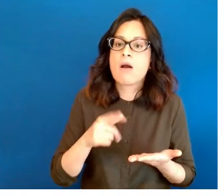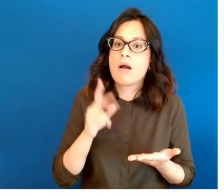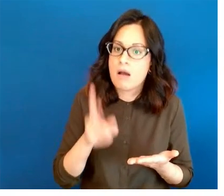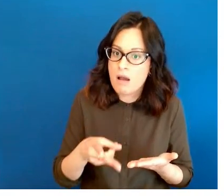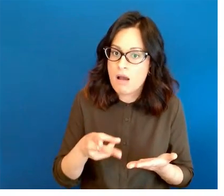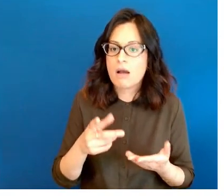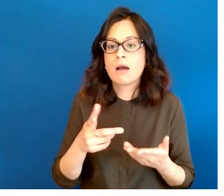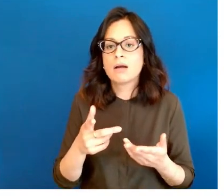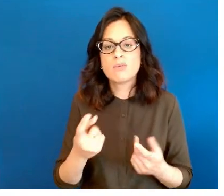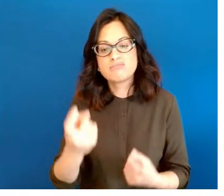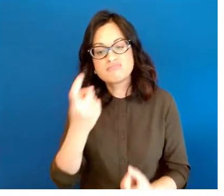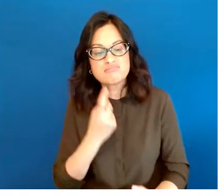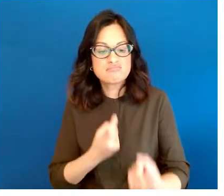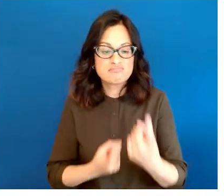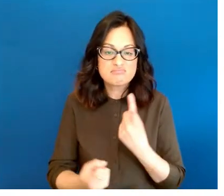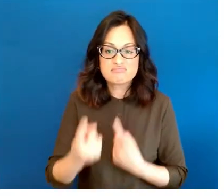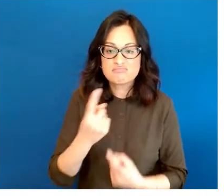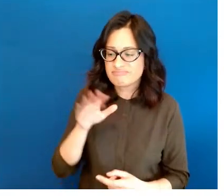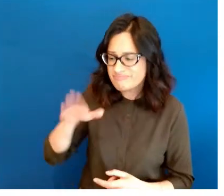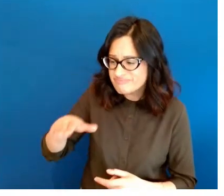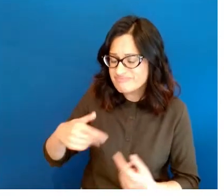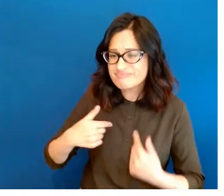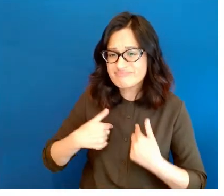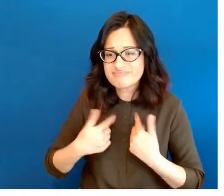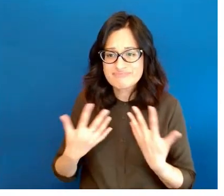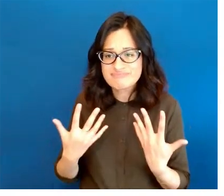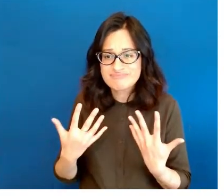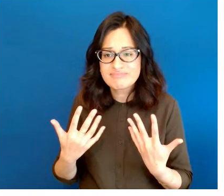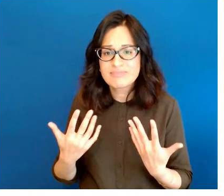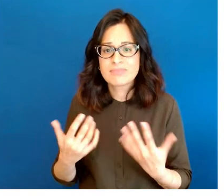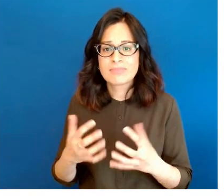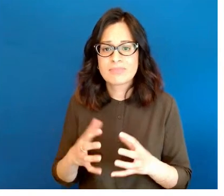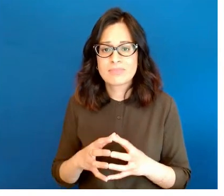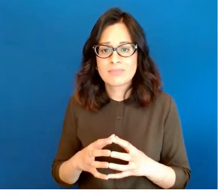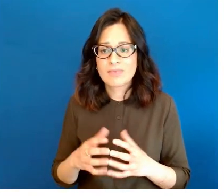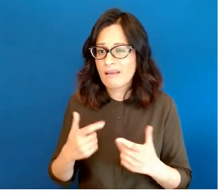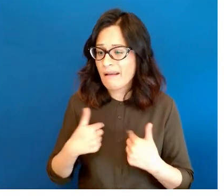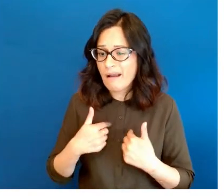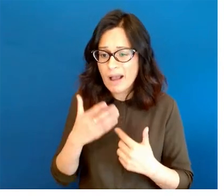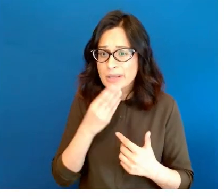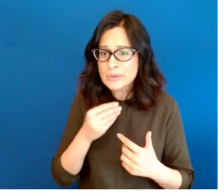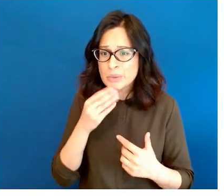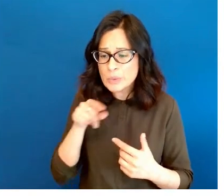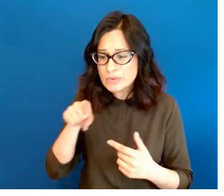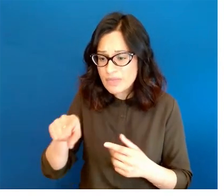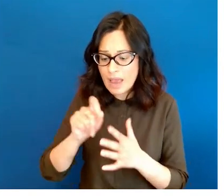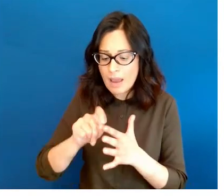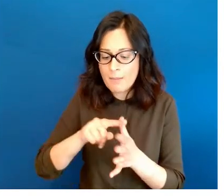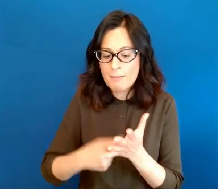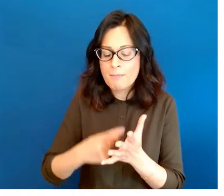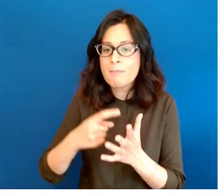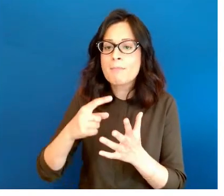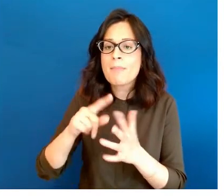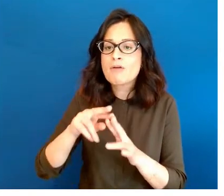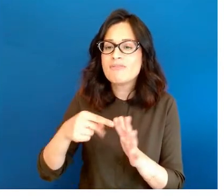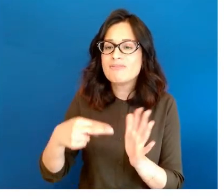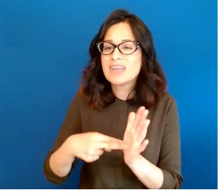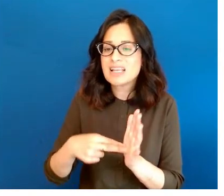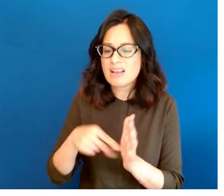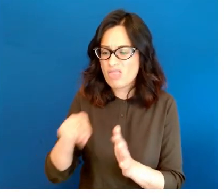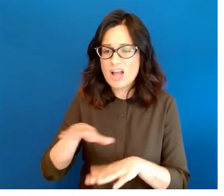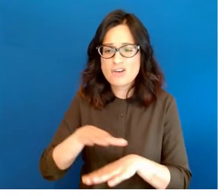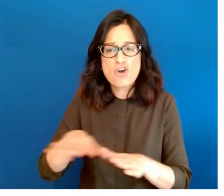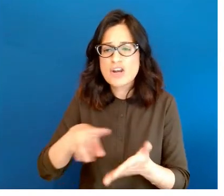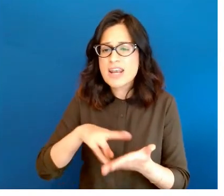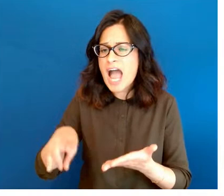in and tell me that they're not using that paraffin-based things because it's not natural, and they're using